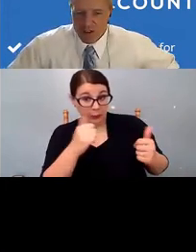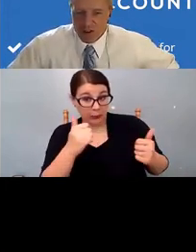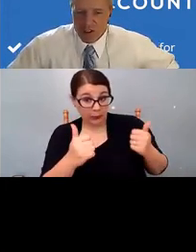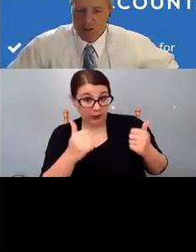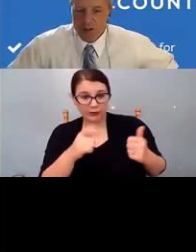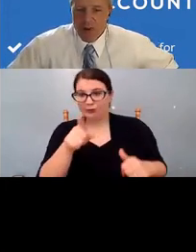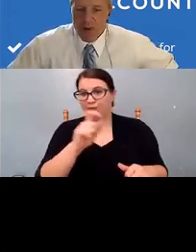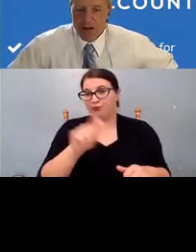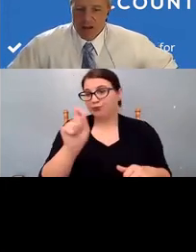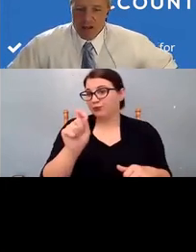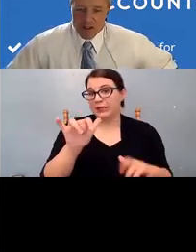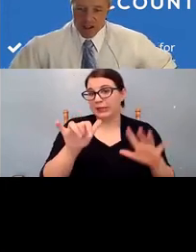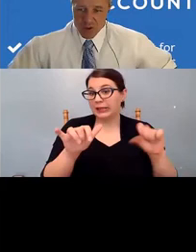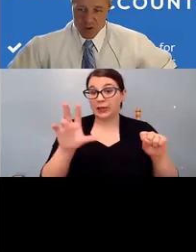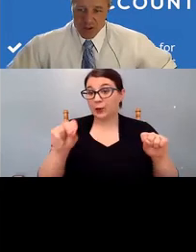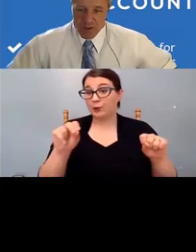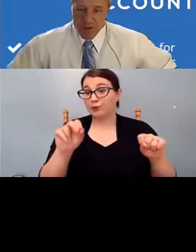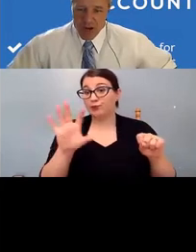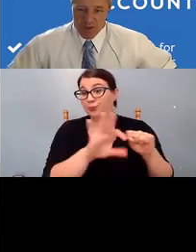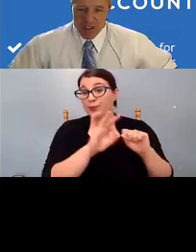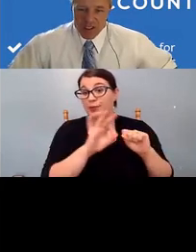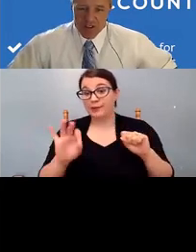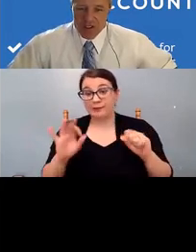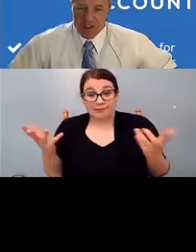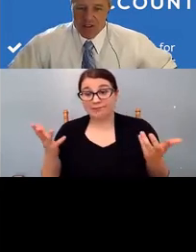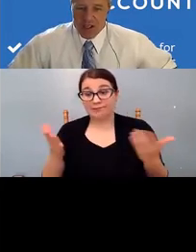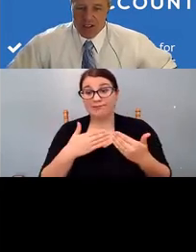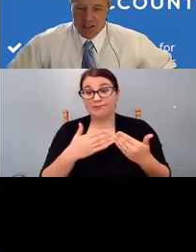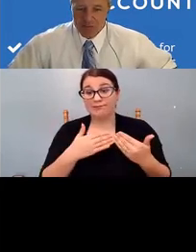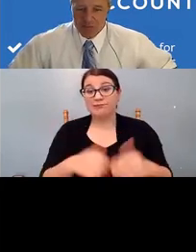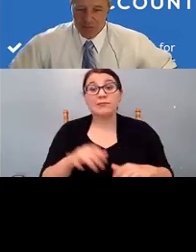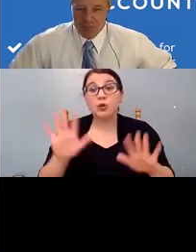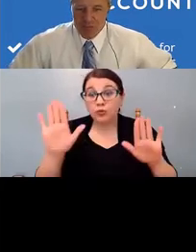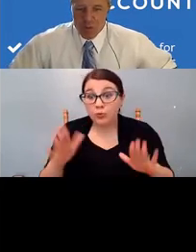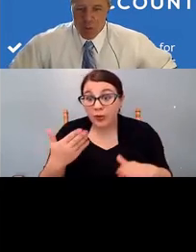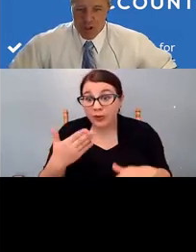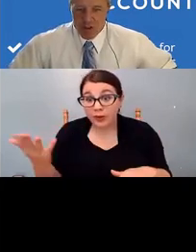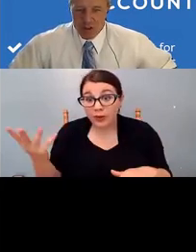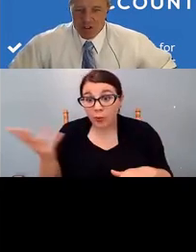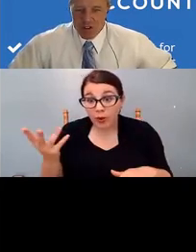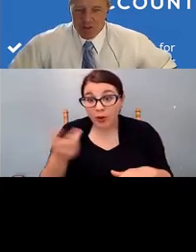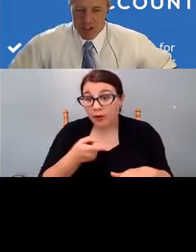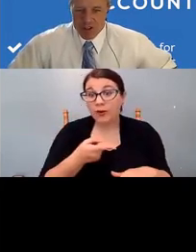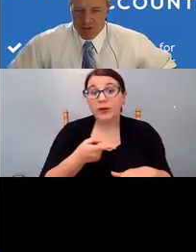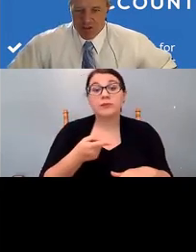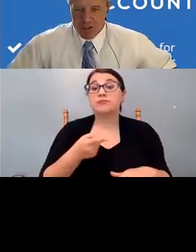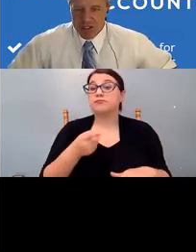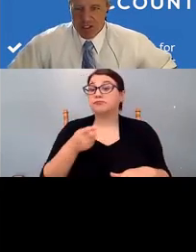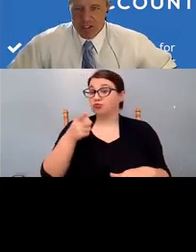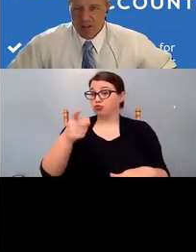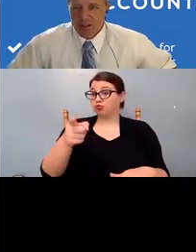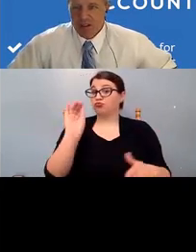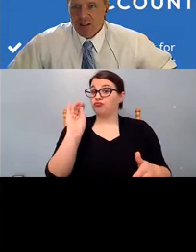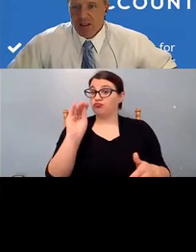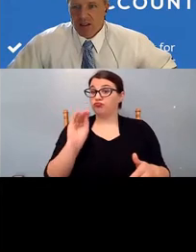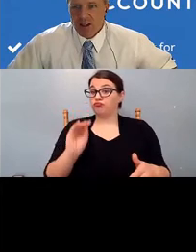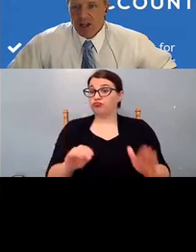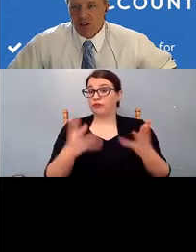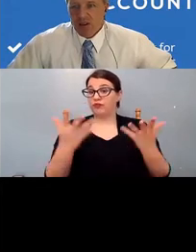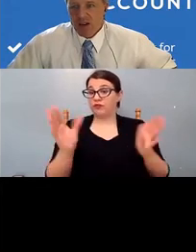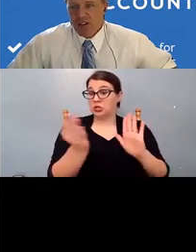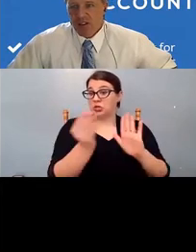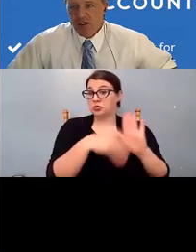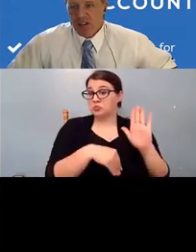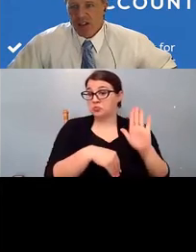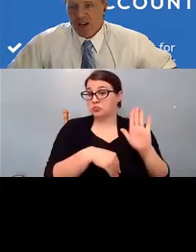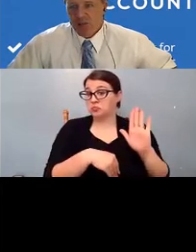quick yes or no. And the other great thing about these is that once all this information is filled in, I